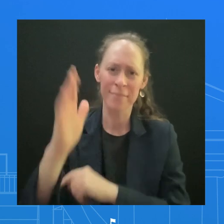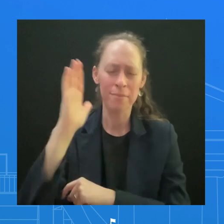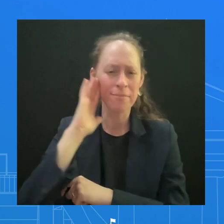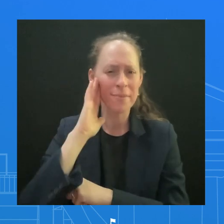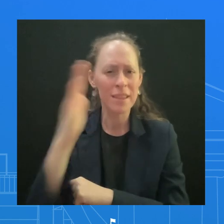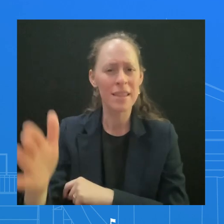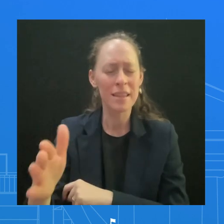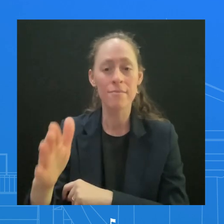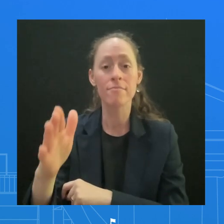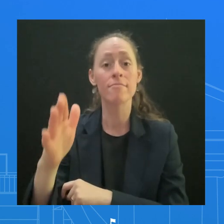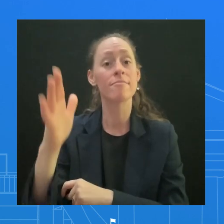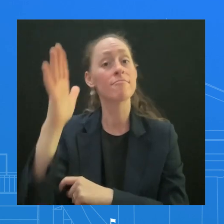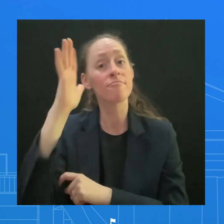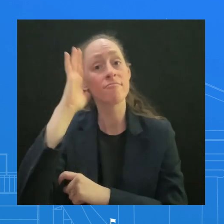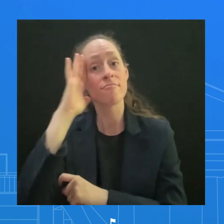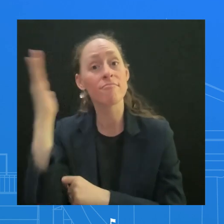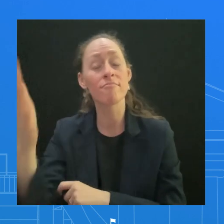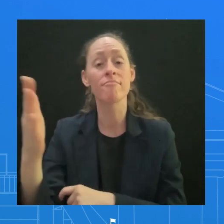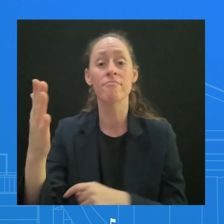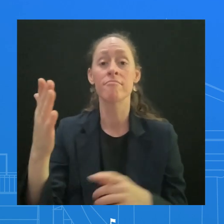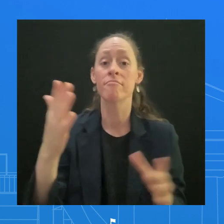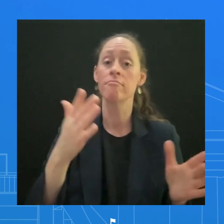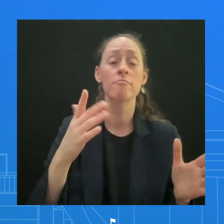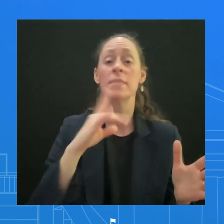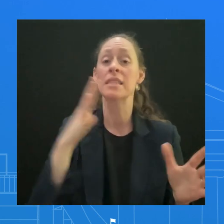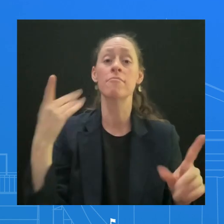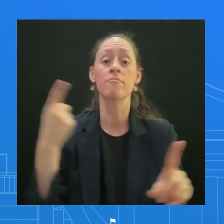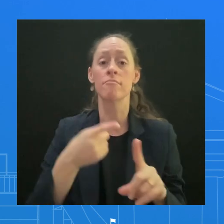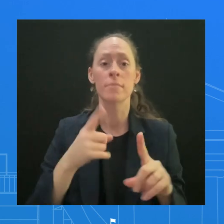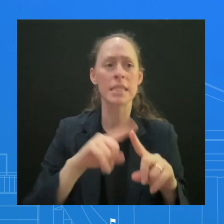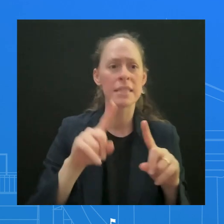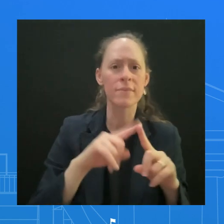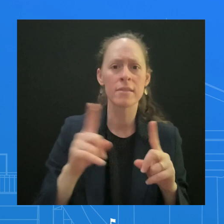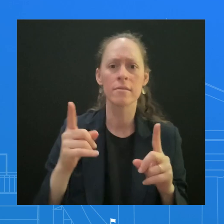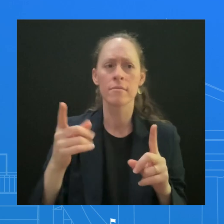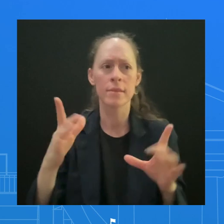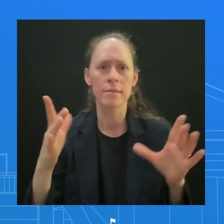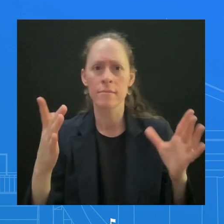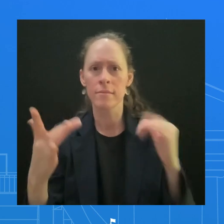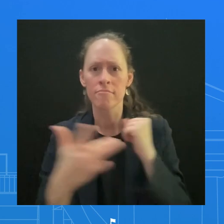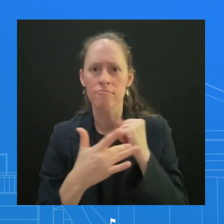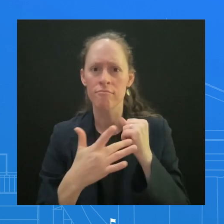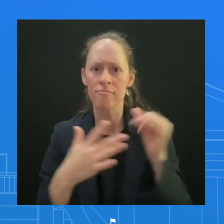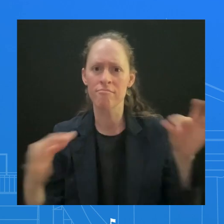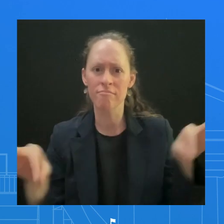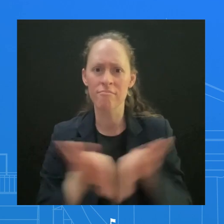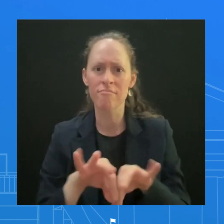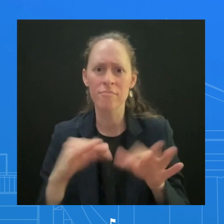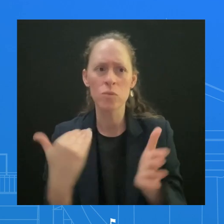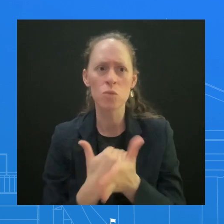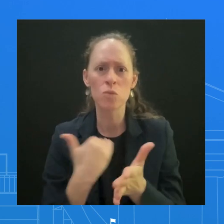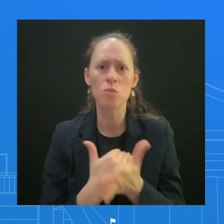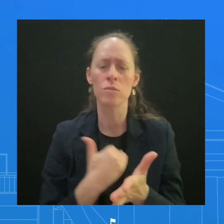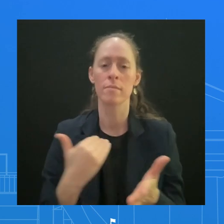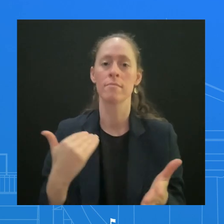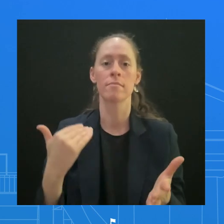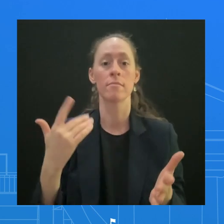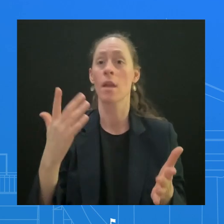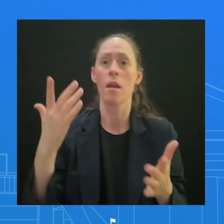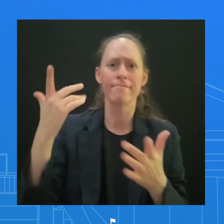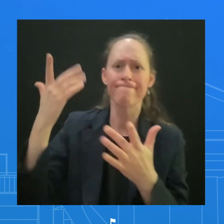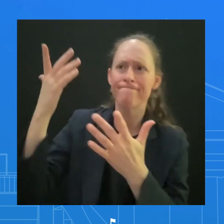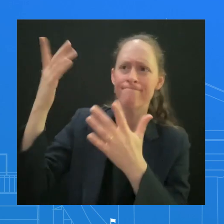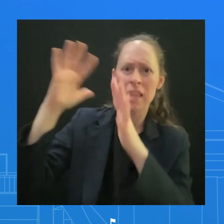of the critical emerging technology, countering climate change, global health, energy security,